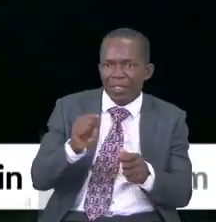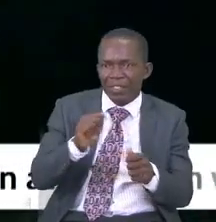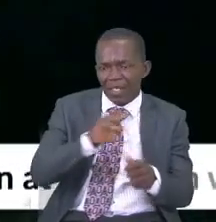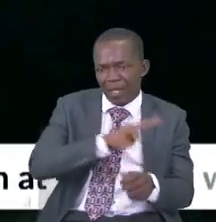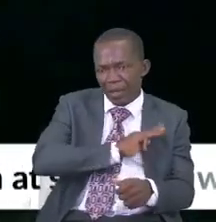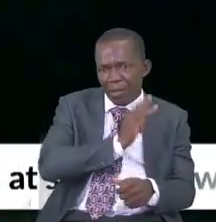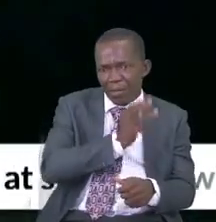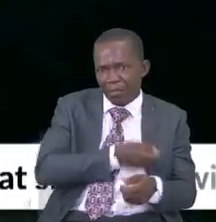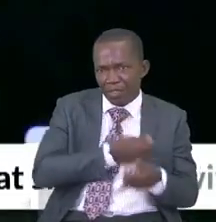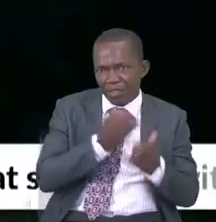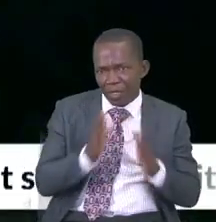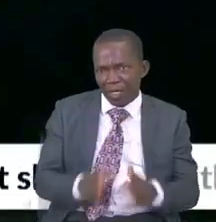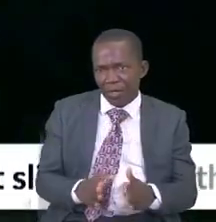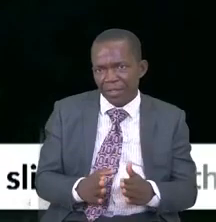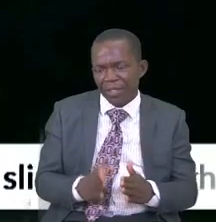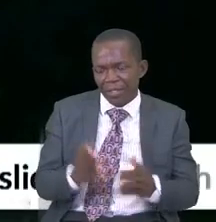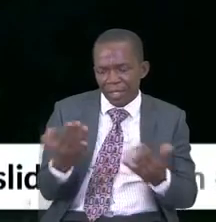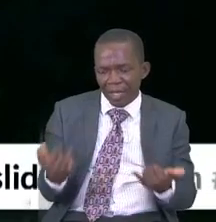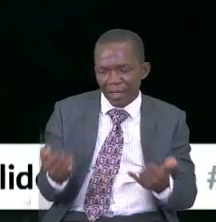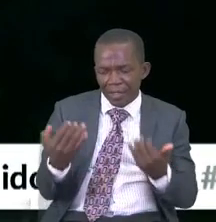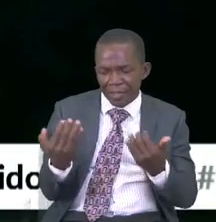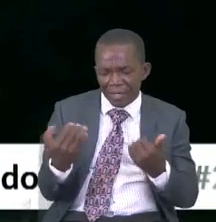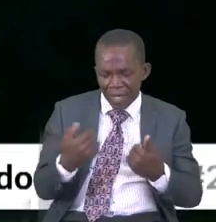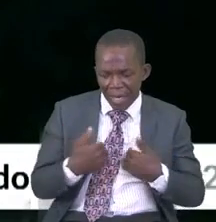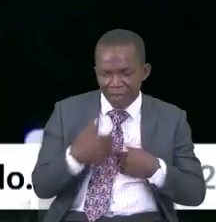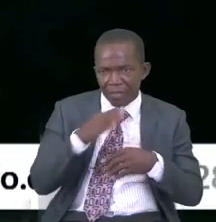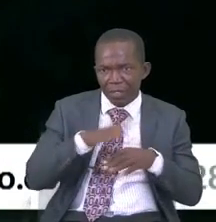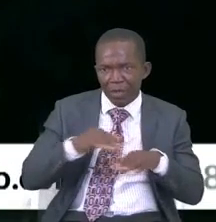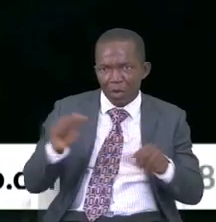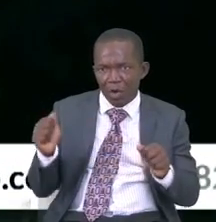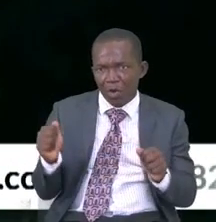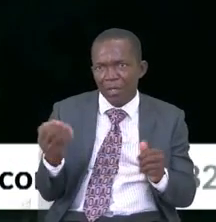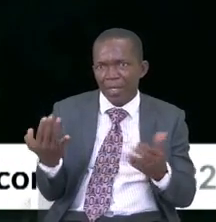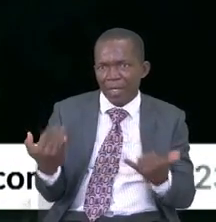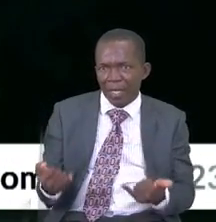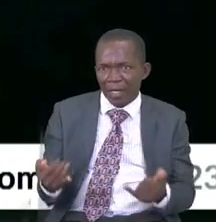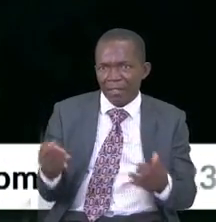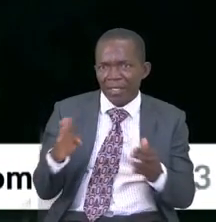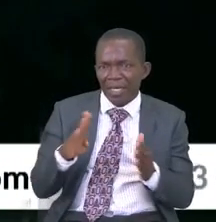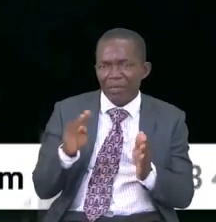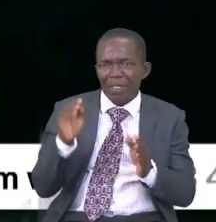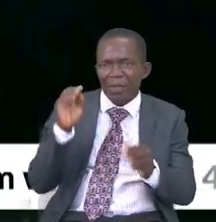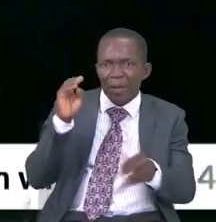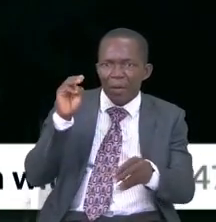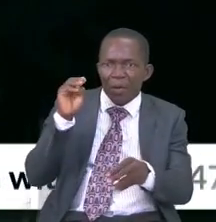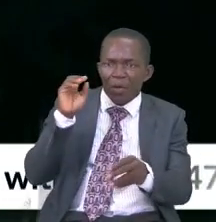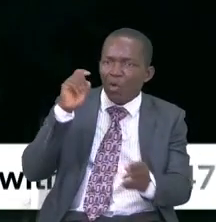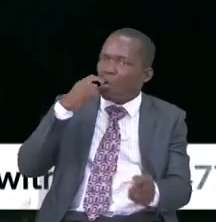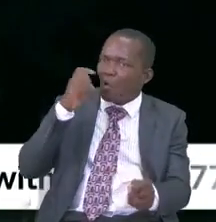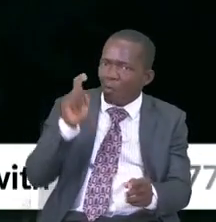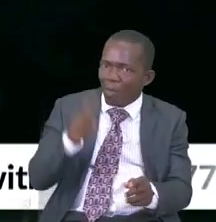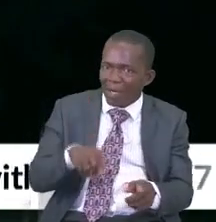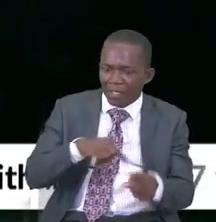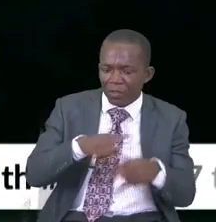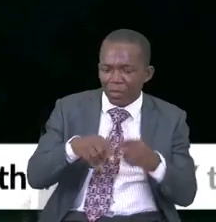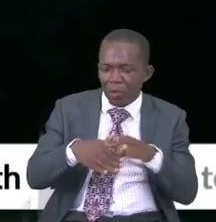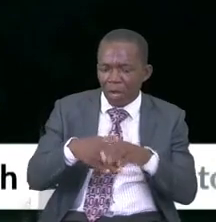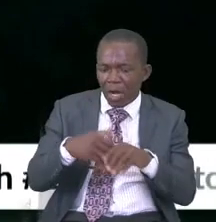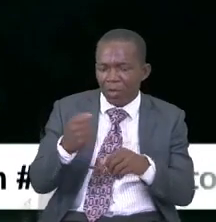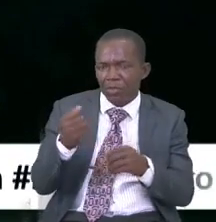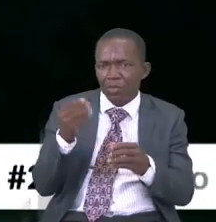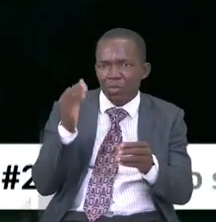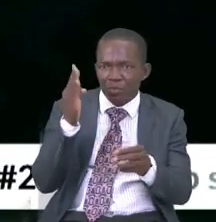they've ministered to the Lord. Now they've waited on him. Now their mandate is clear. Now we're training them, taught